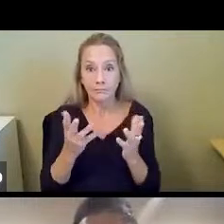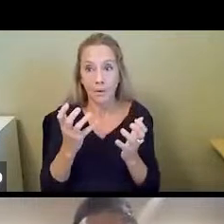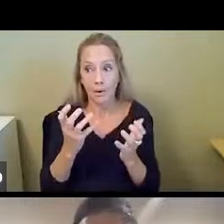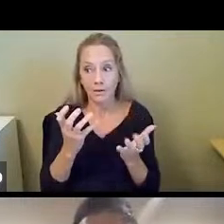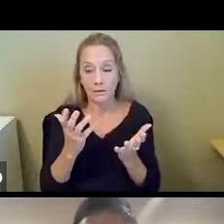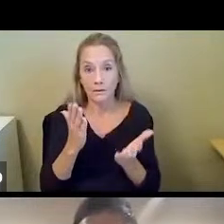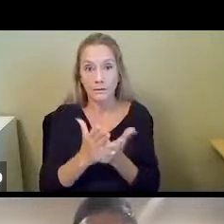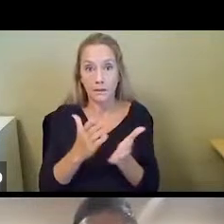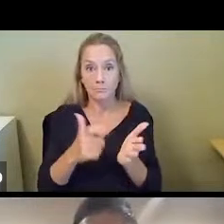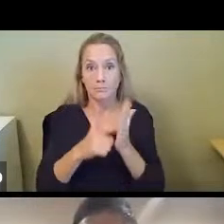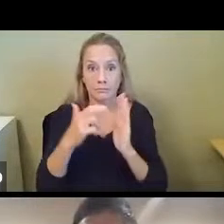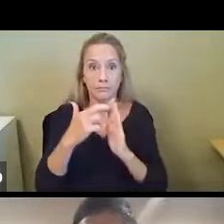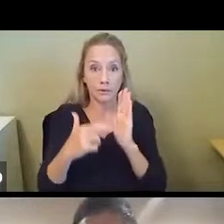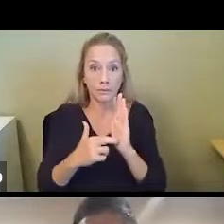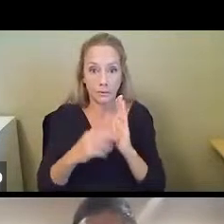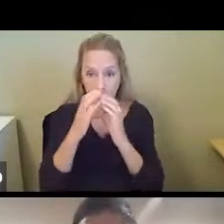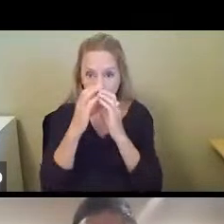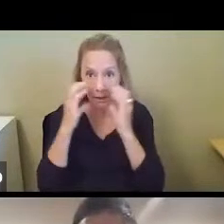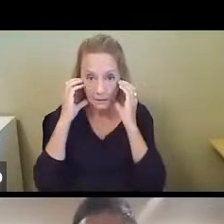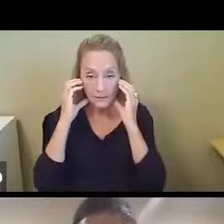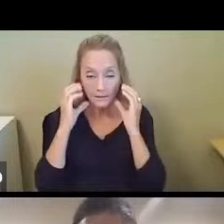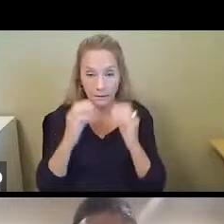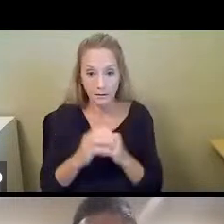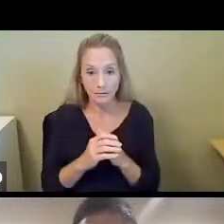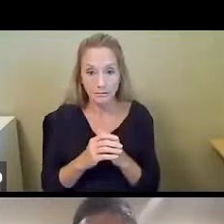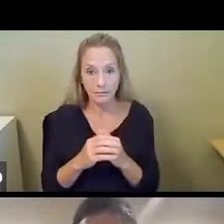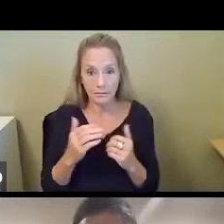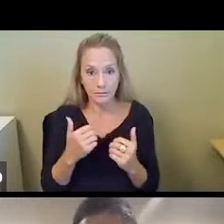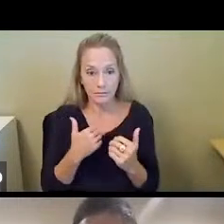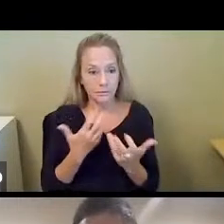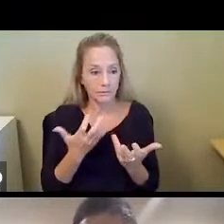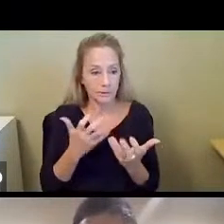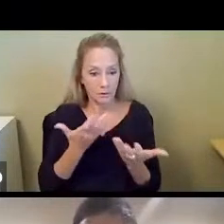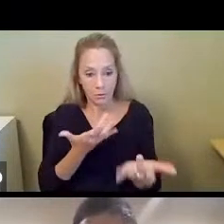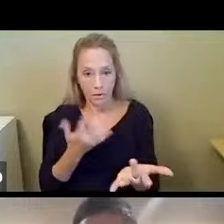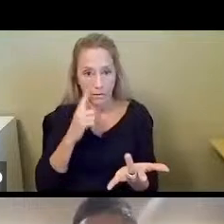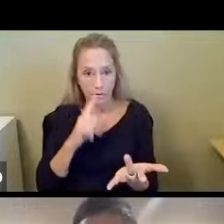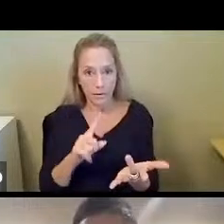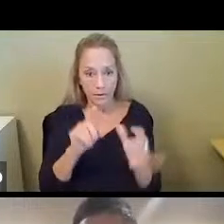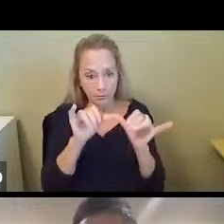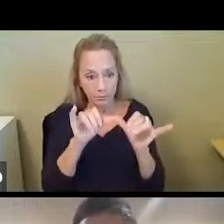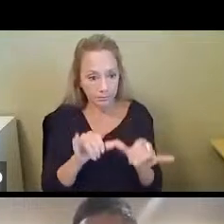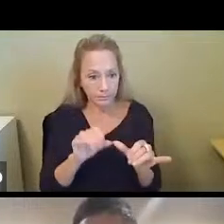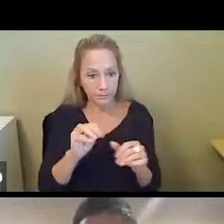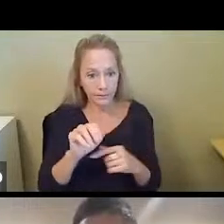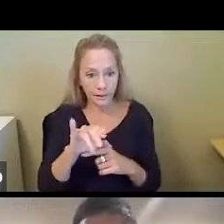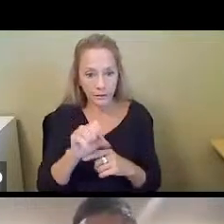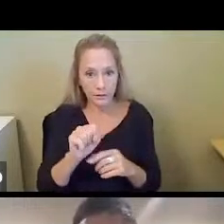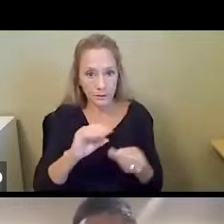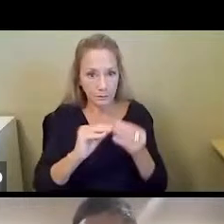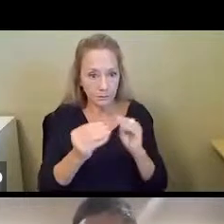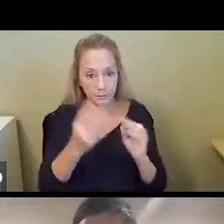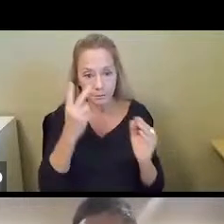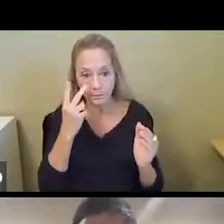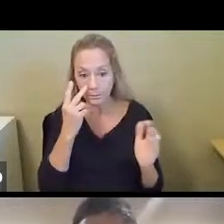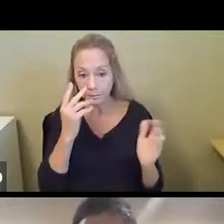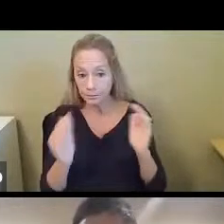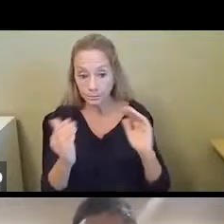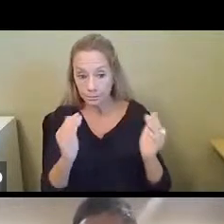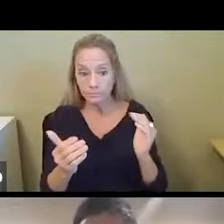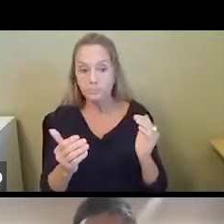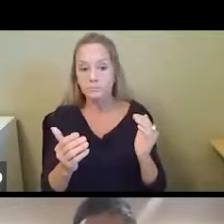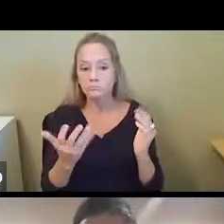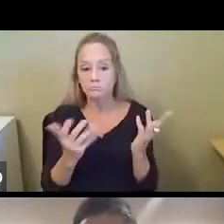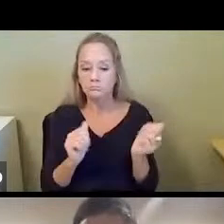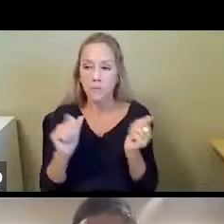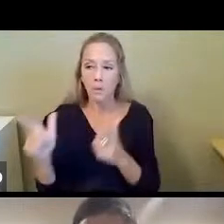But if we have good metrics to base that decision on, then everybody will know